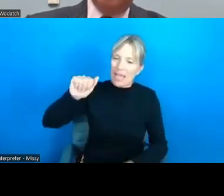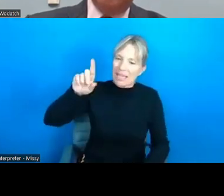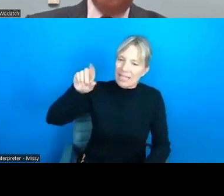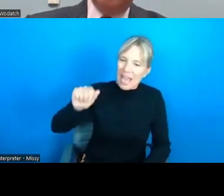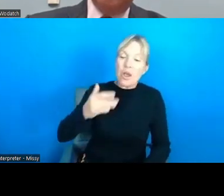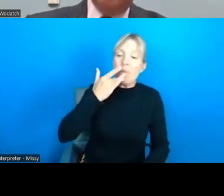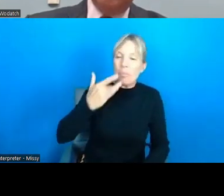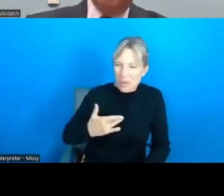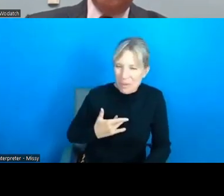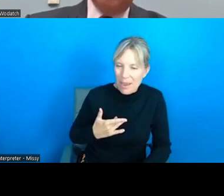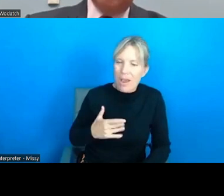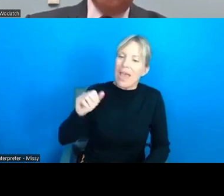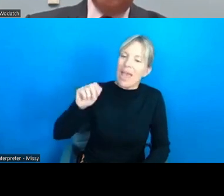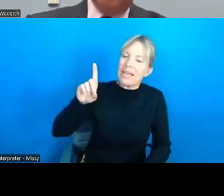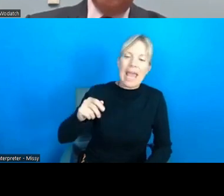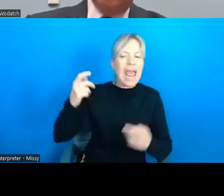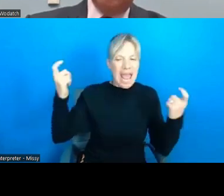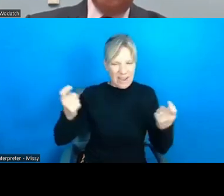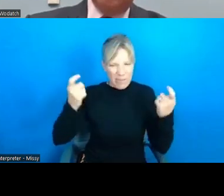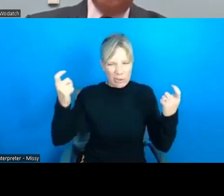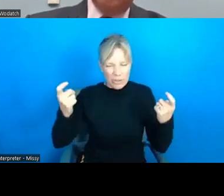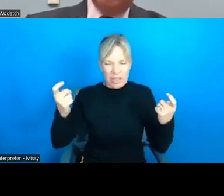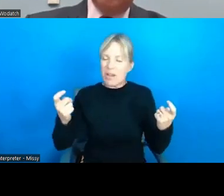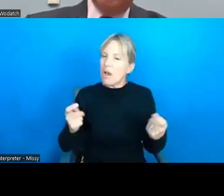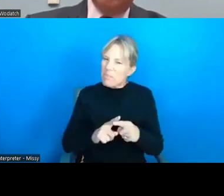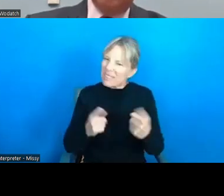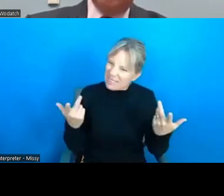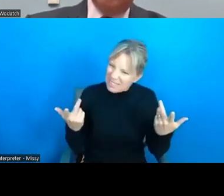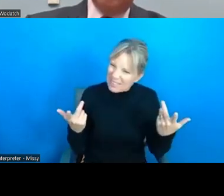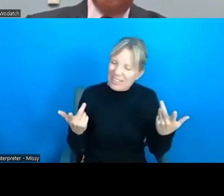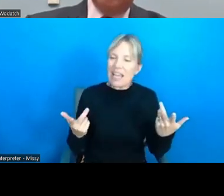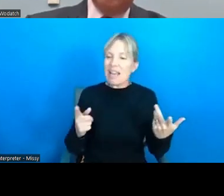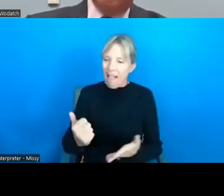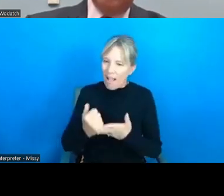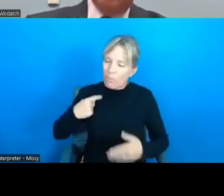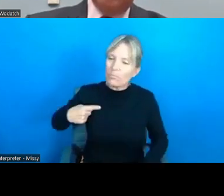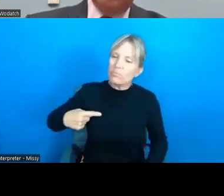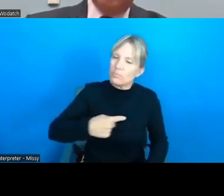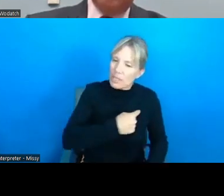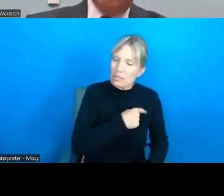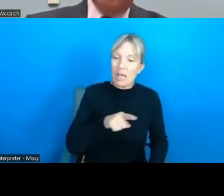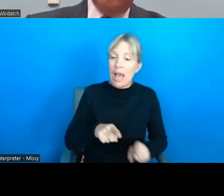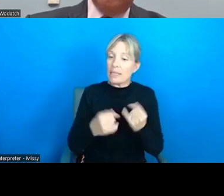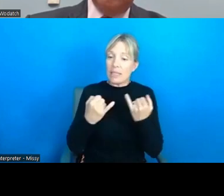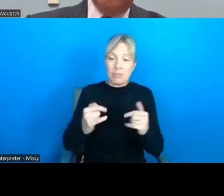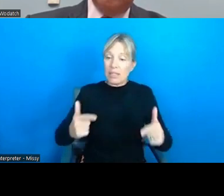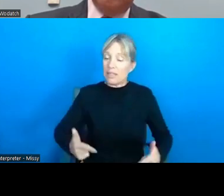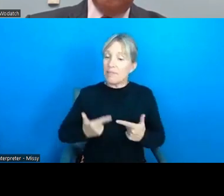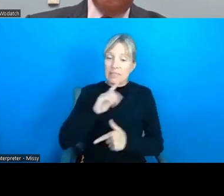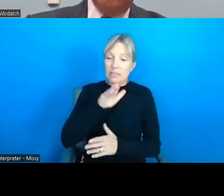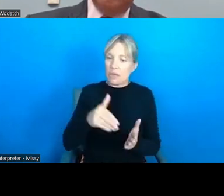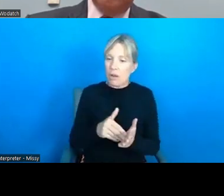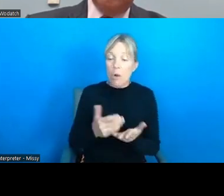birthdays, ADA anniversaries. But it did enable us as an independent living center to